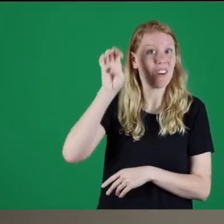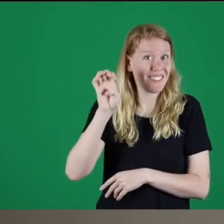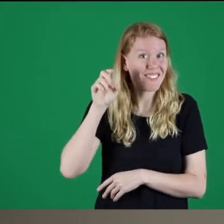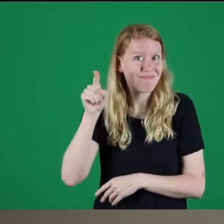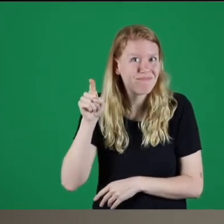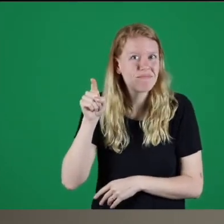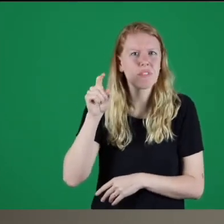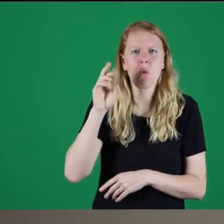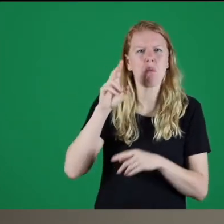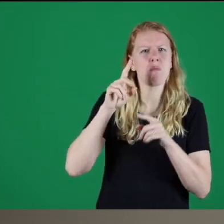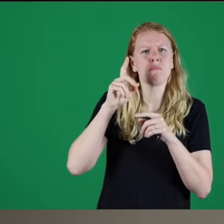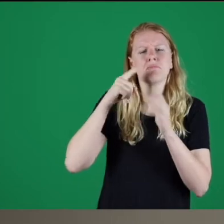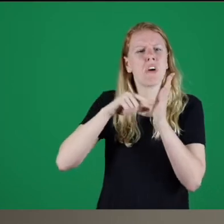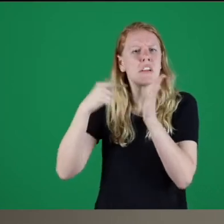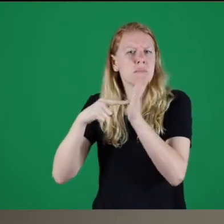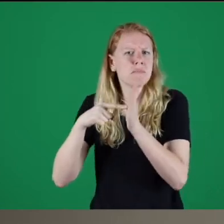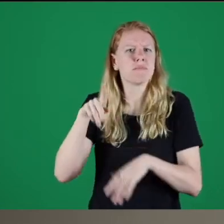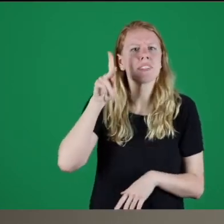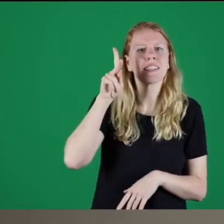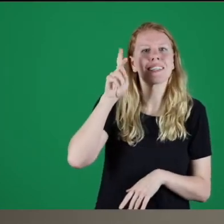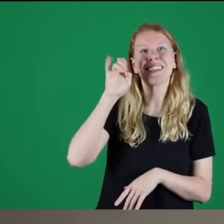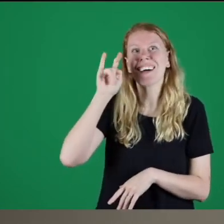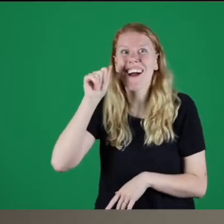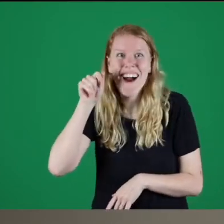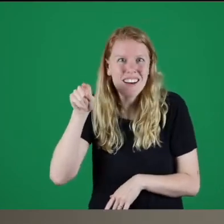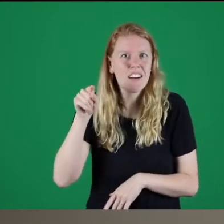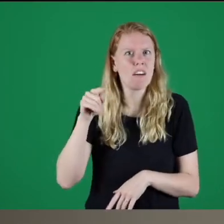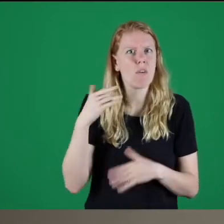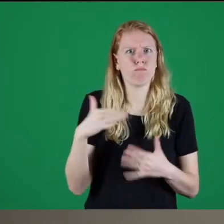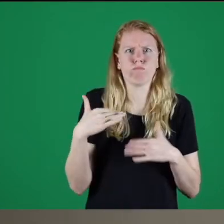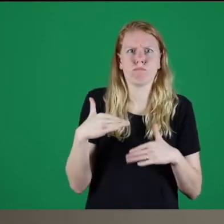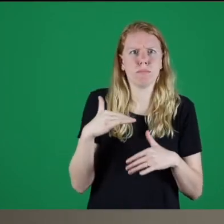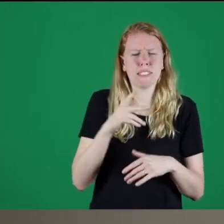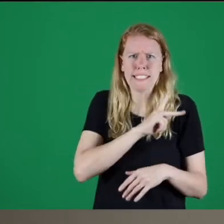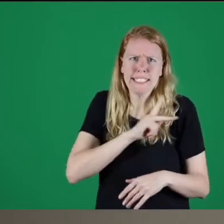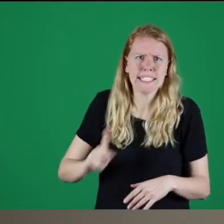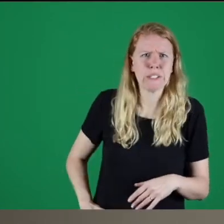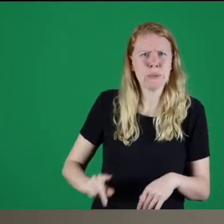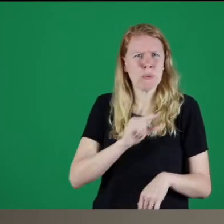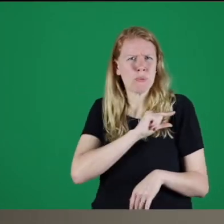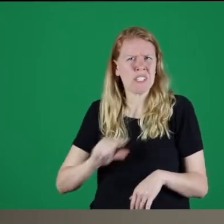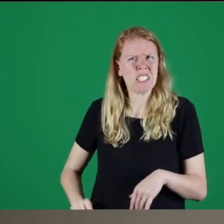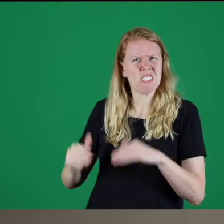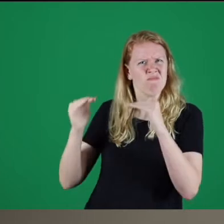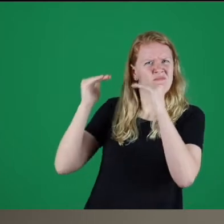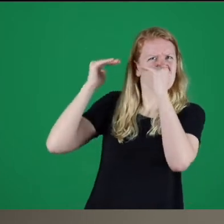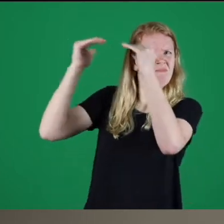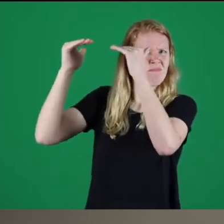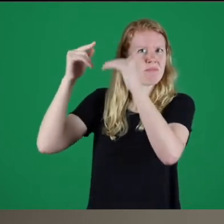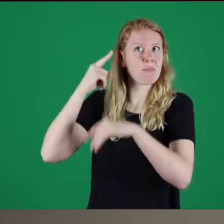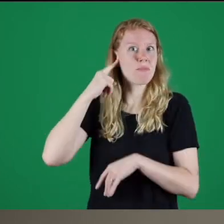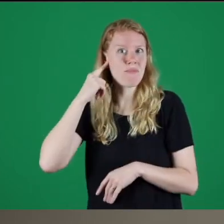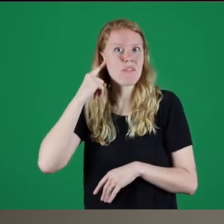noble families, of kings and queens. So when I heard the name Basse Traore, I got immediately excited.